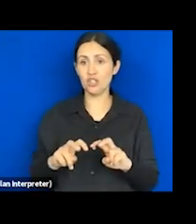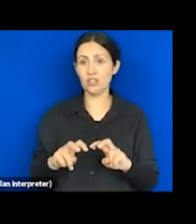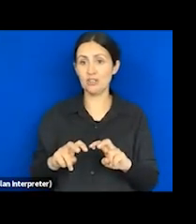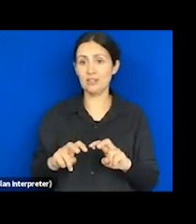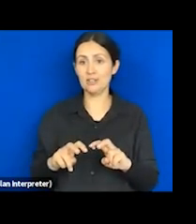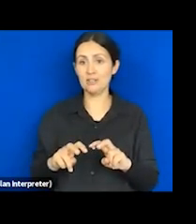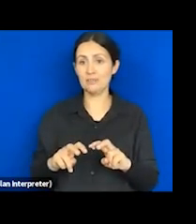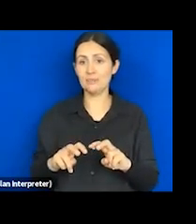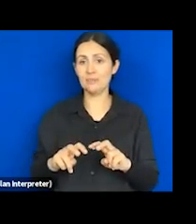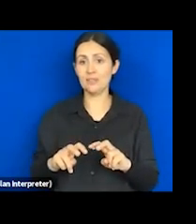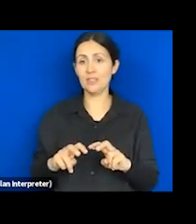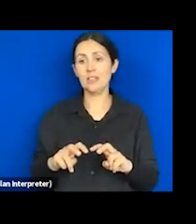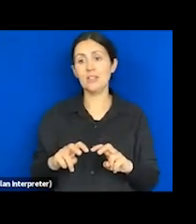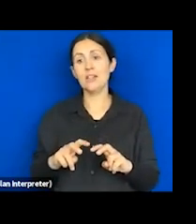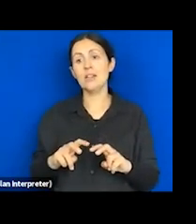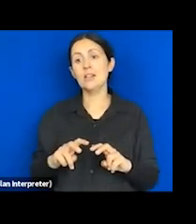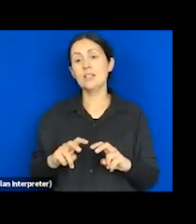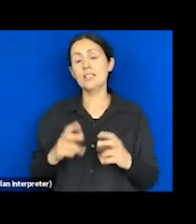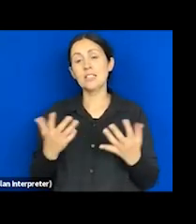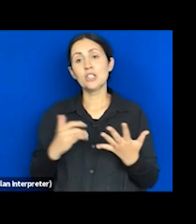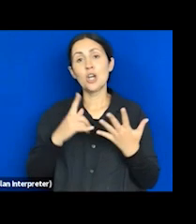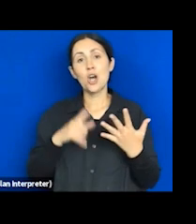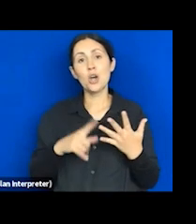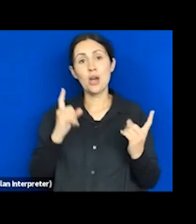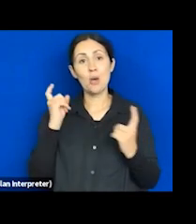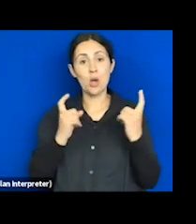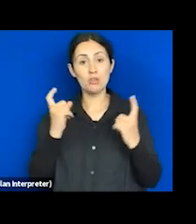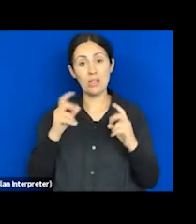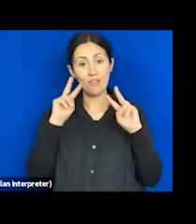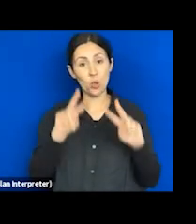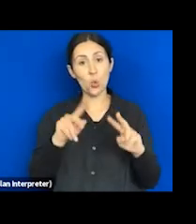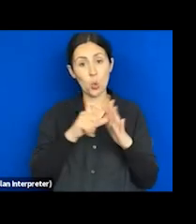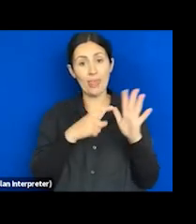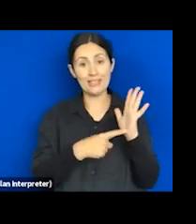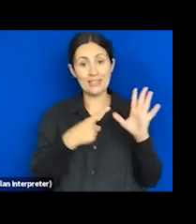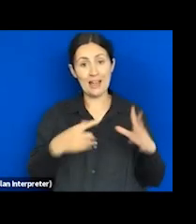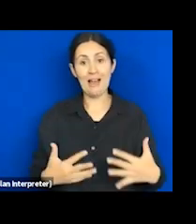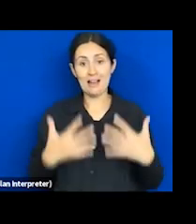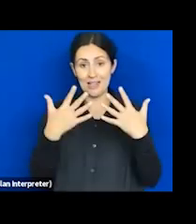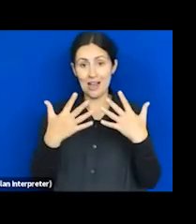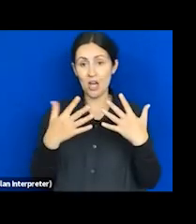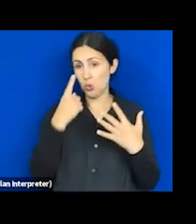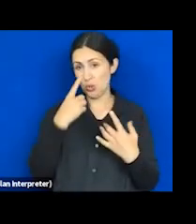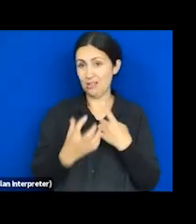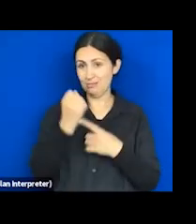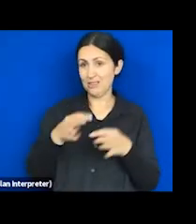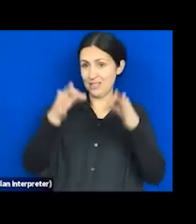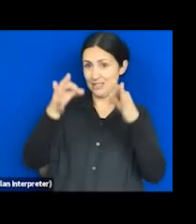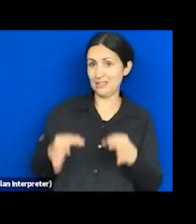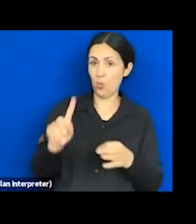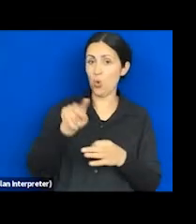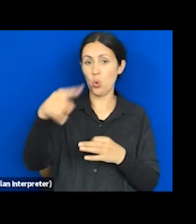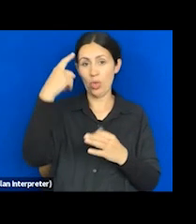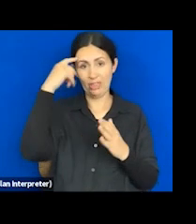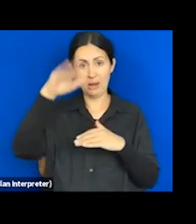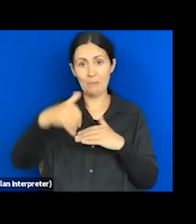Well, truth. I would say look at the data and you can make your inferences there. But I